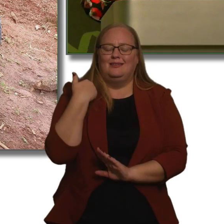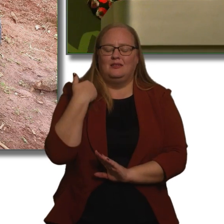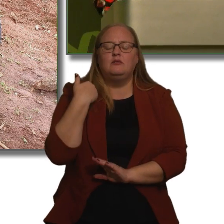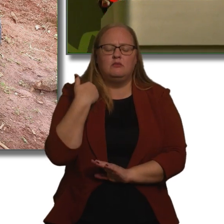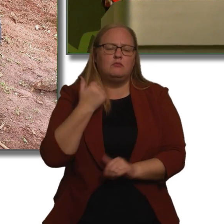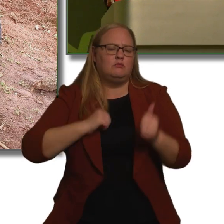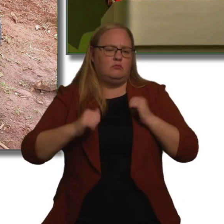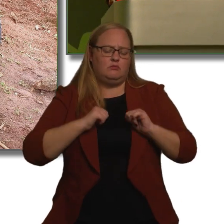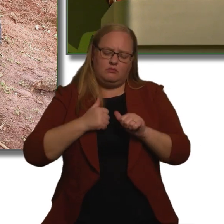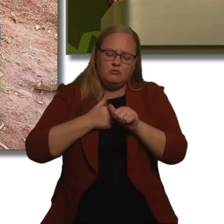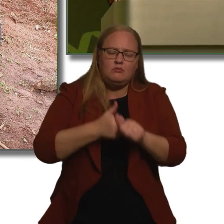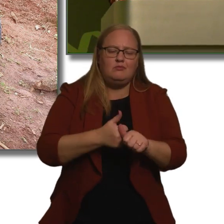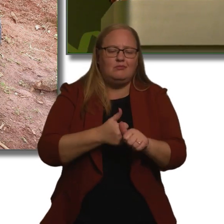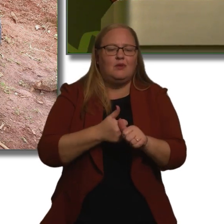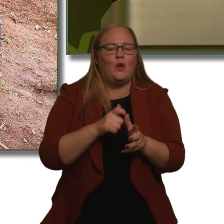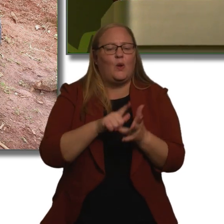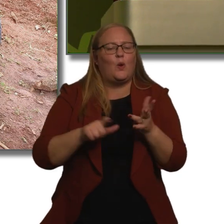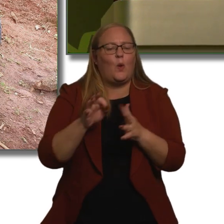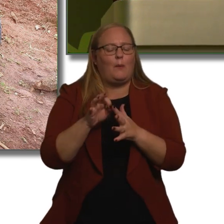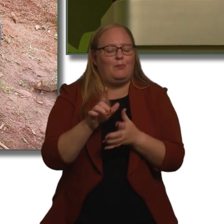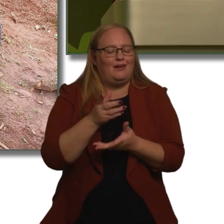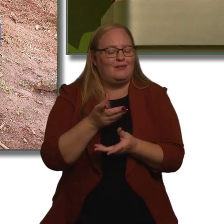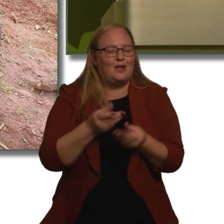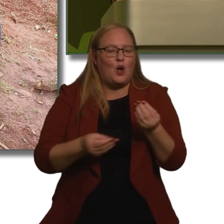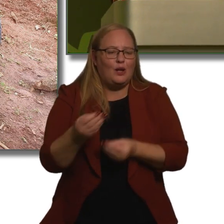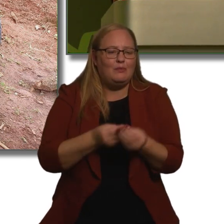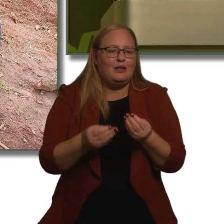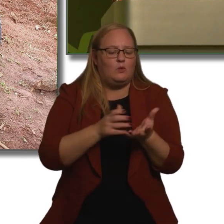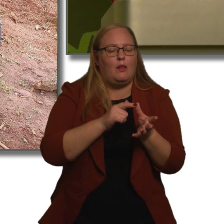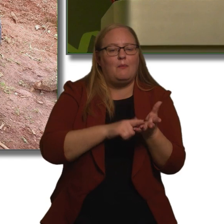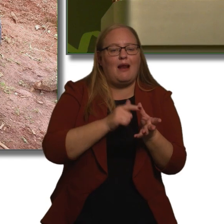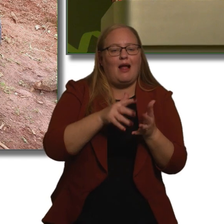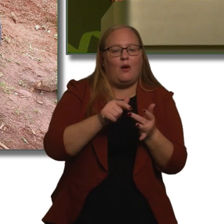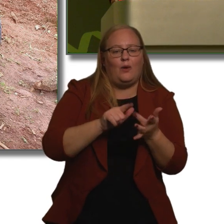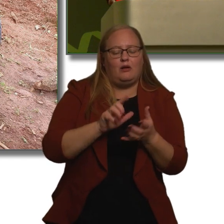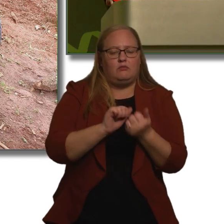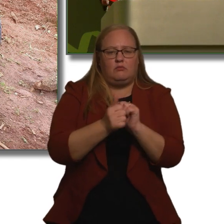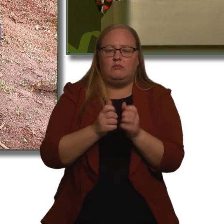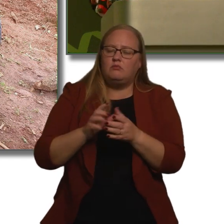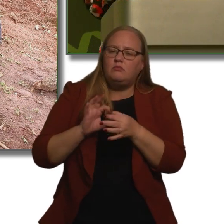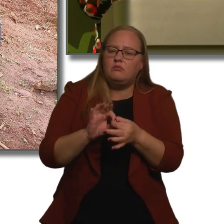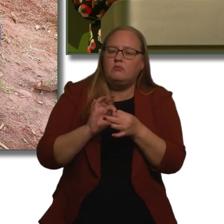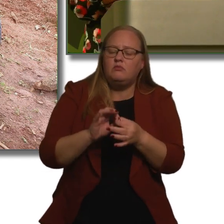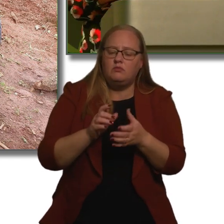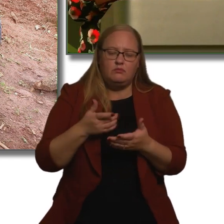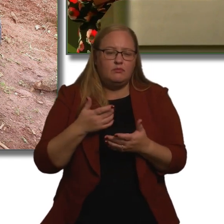of the co-op economy today with our innovative Malawi partnership, which strengthens trade and